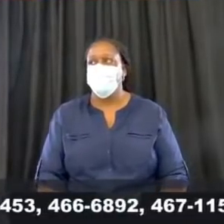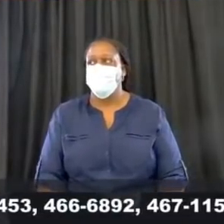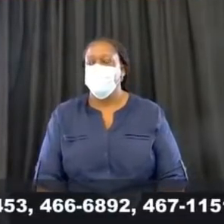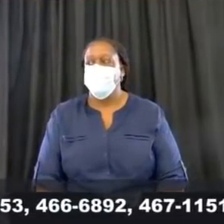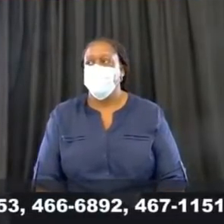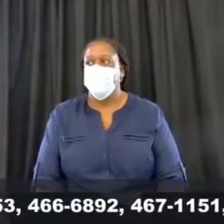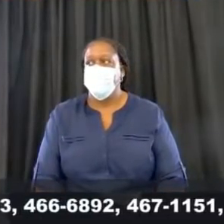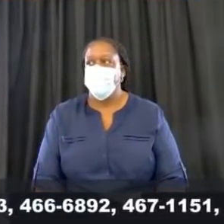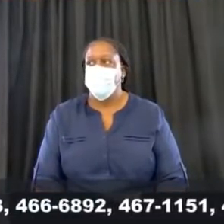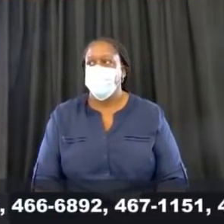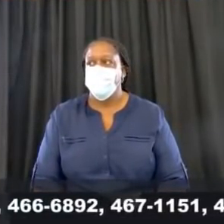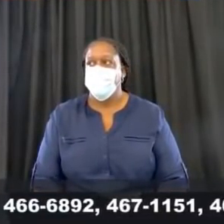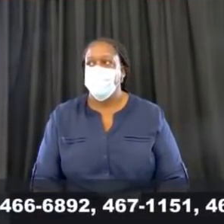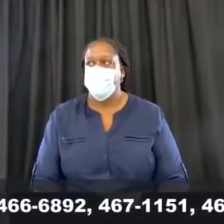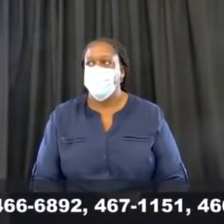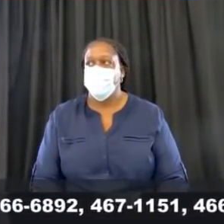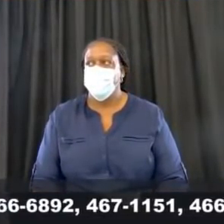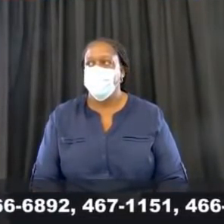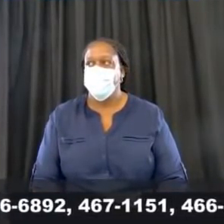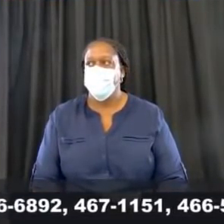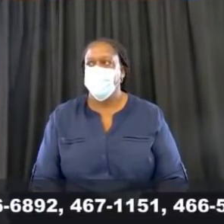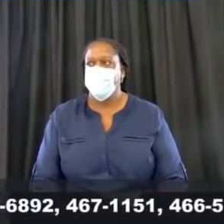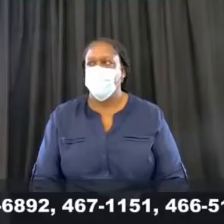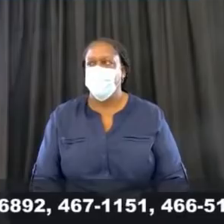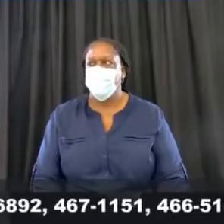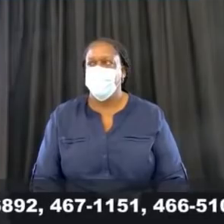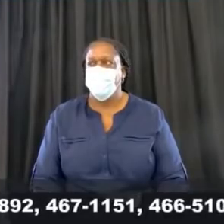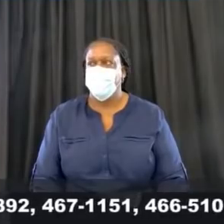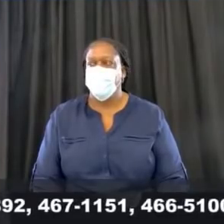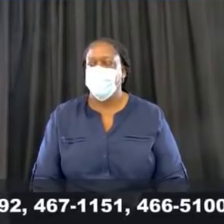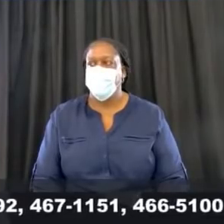the buildings of where the